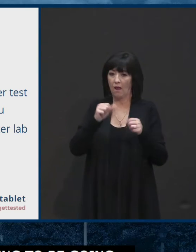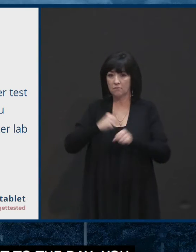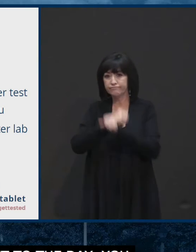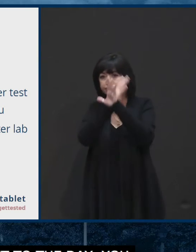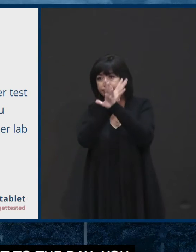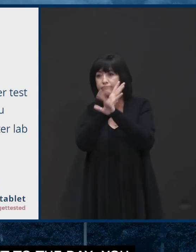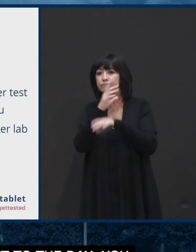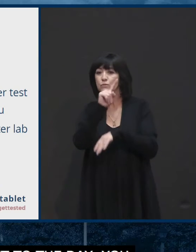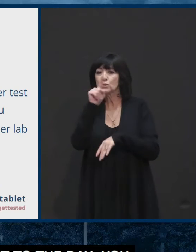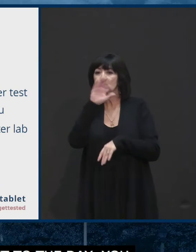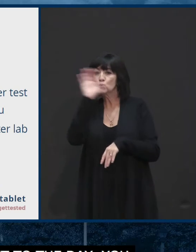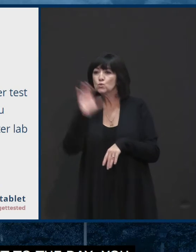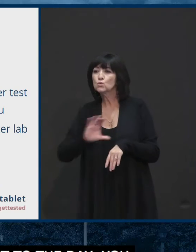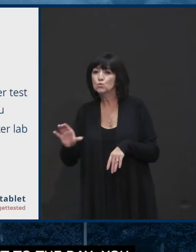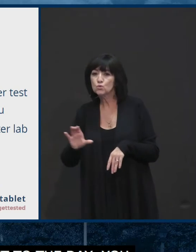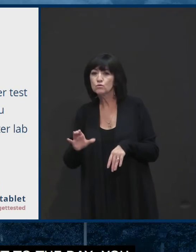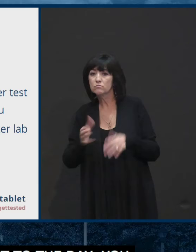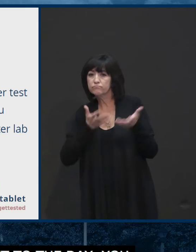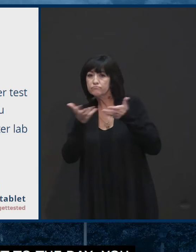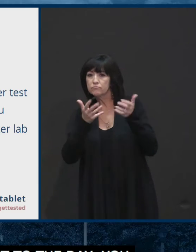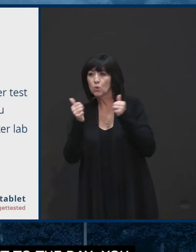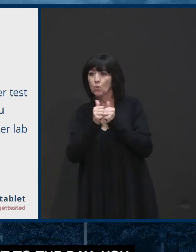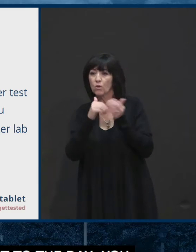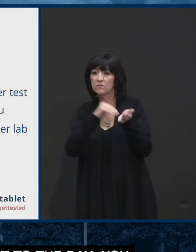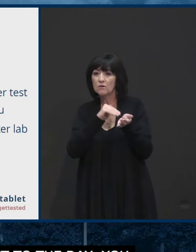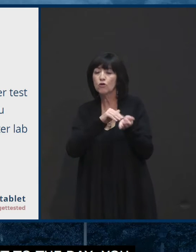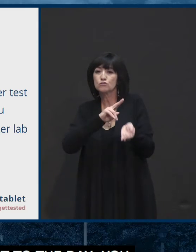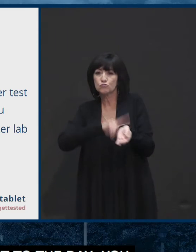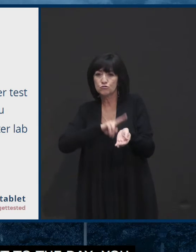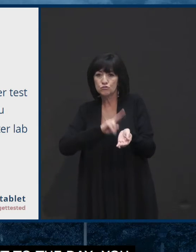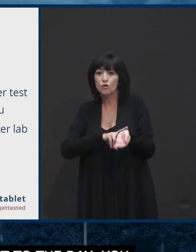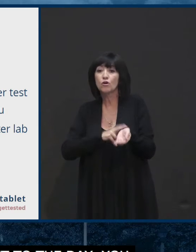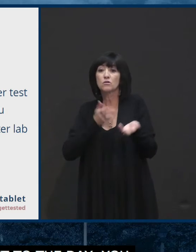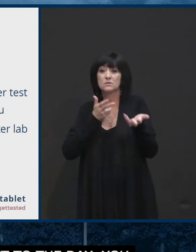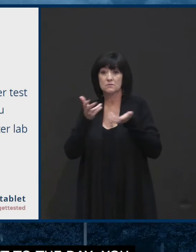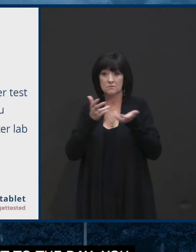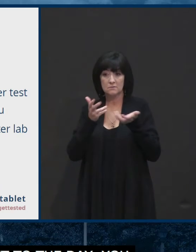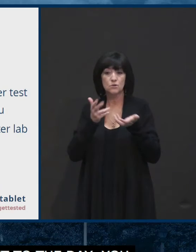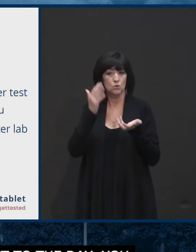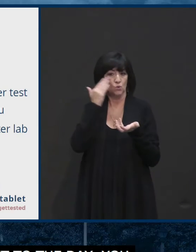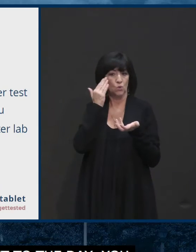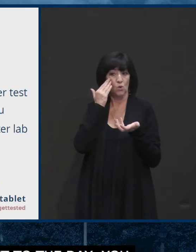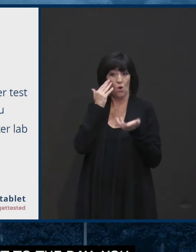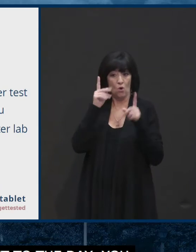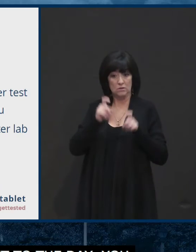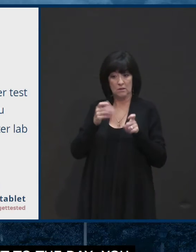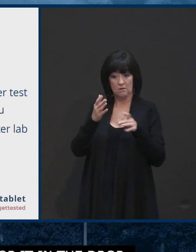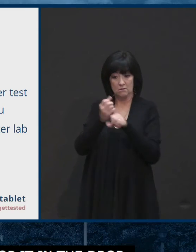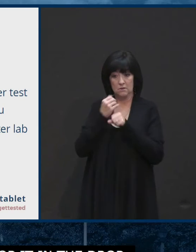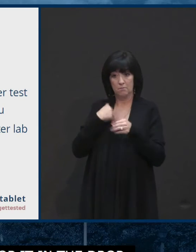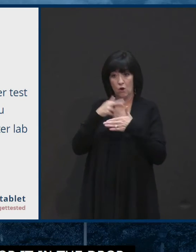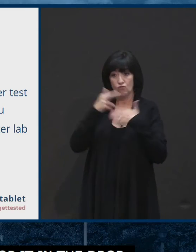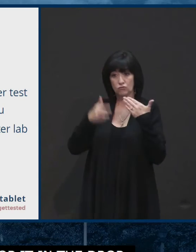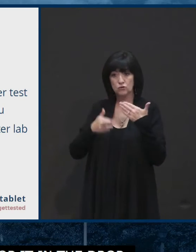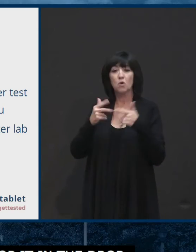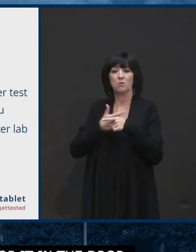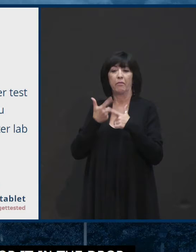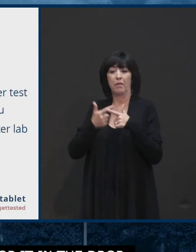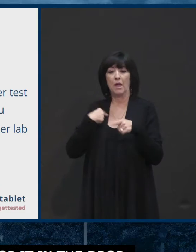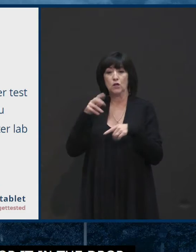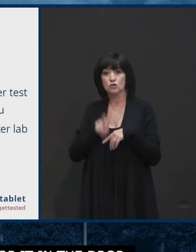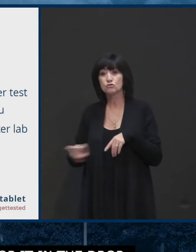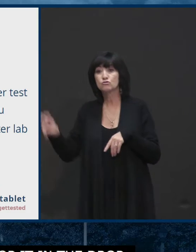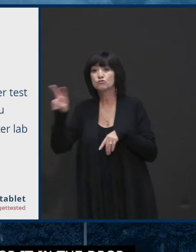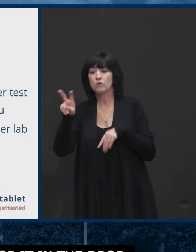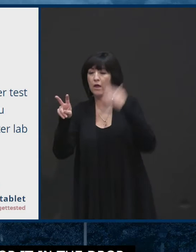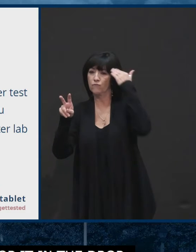results in 24 to 48 hours. And we can help everybody lower the risk as they go into a very busy time of the year. And it's going to be, we talked about the new normal,